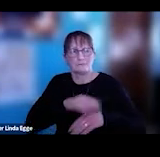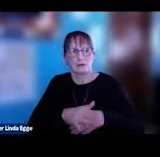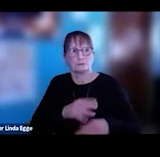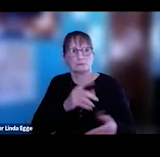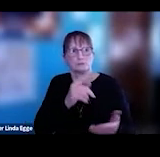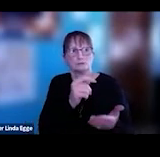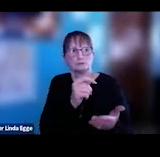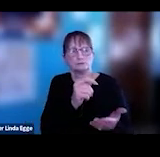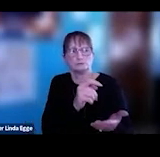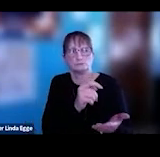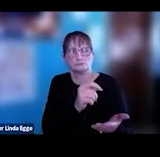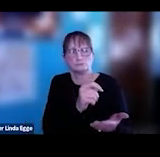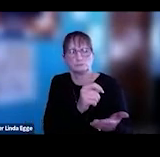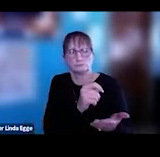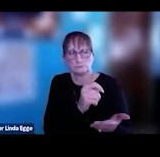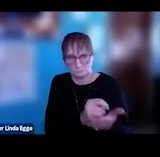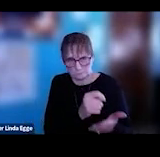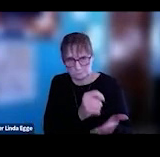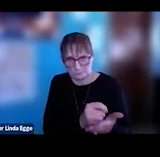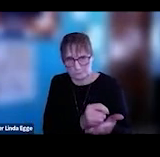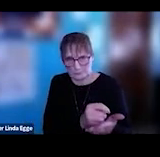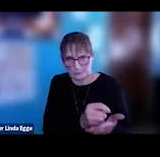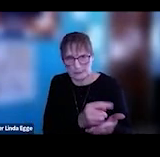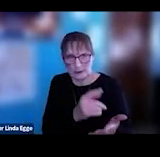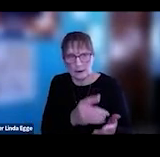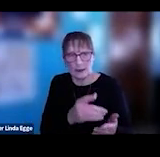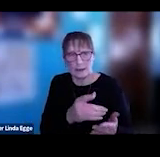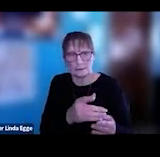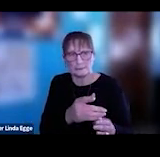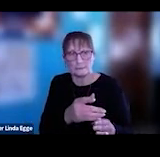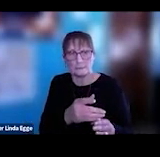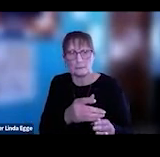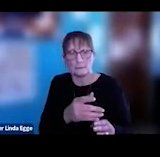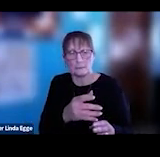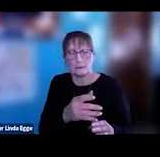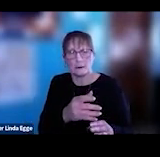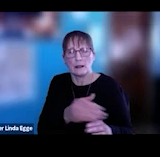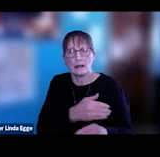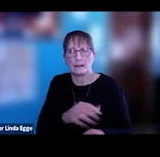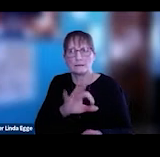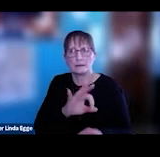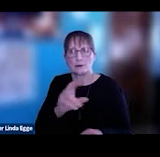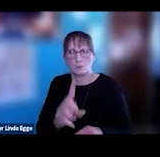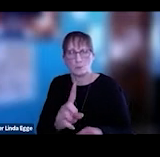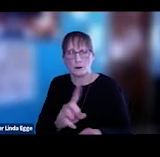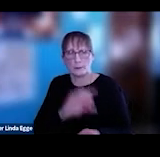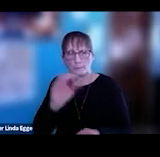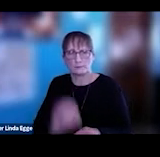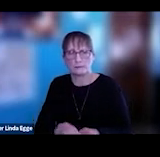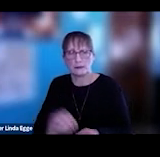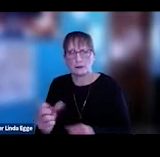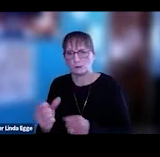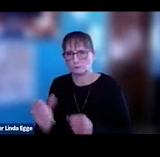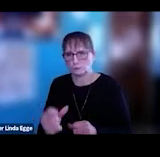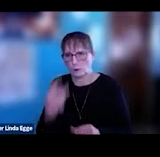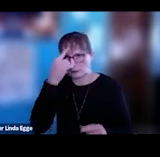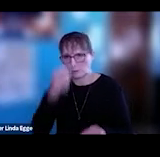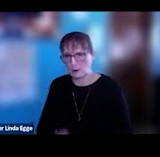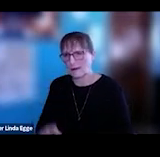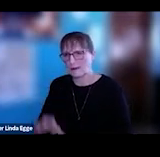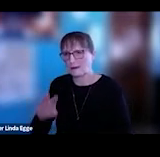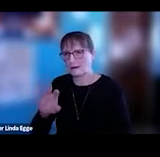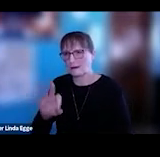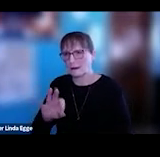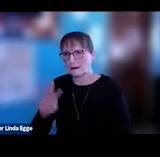mandates for an individual's MOUD treatment regimen. 91% somewhat or strongly agreed and